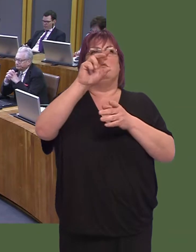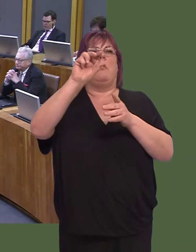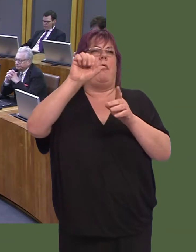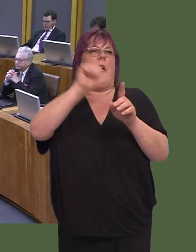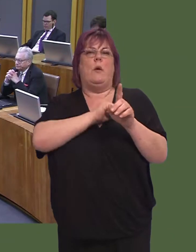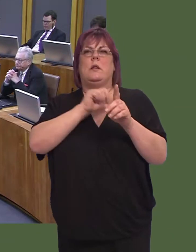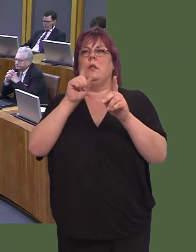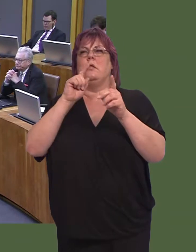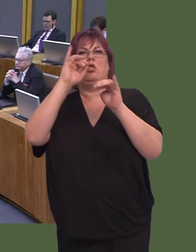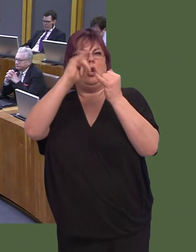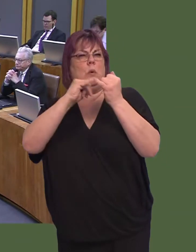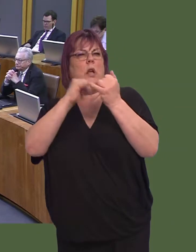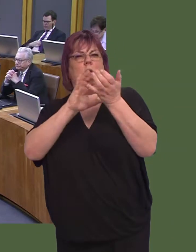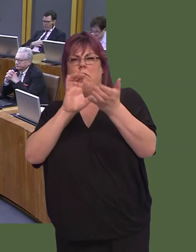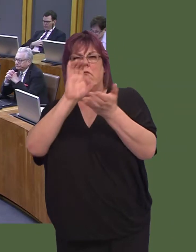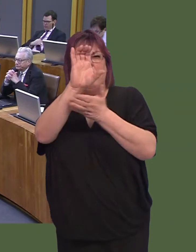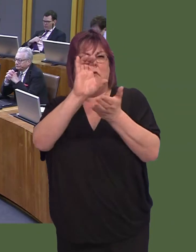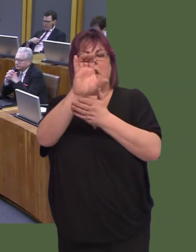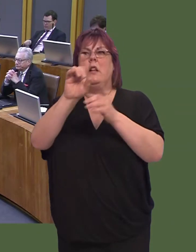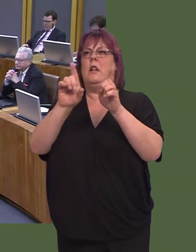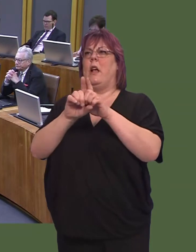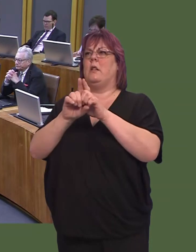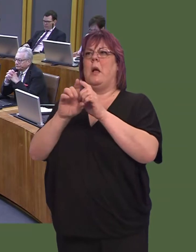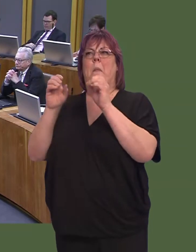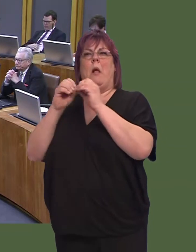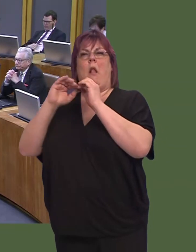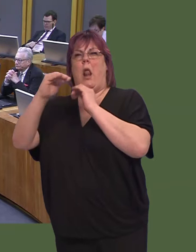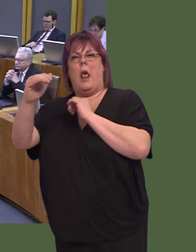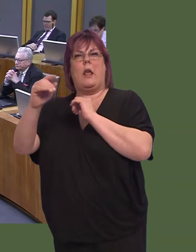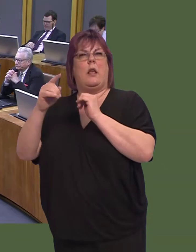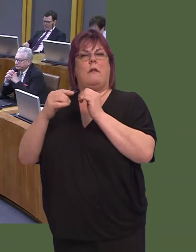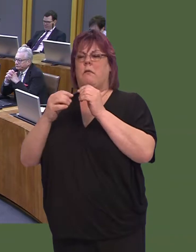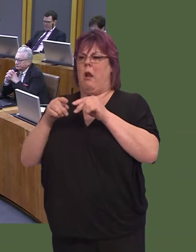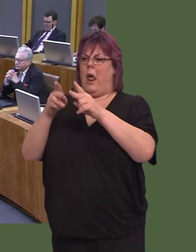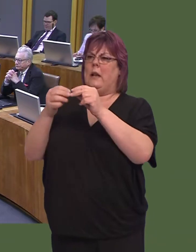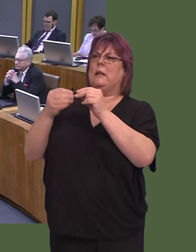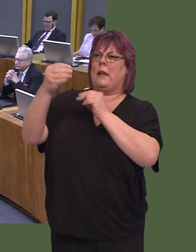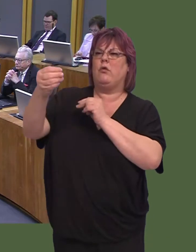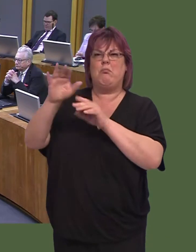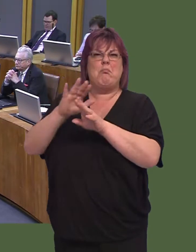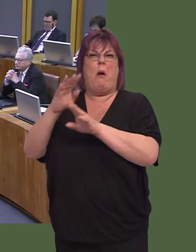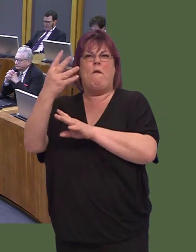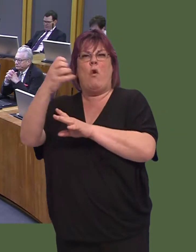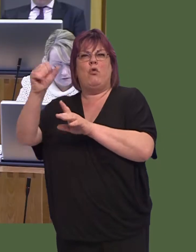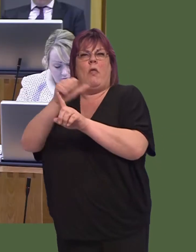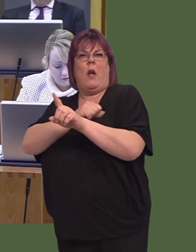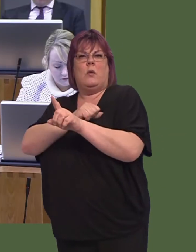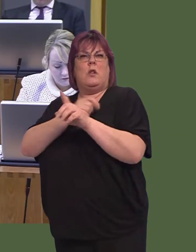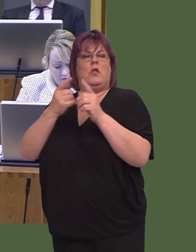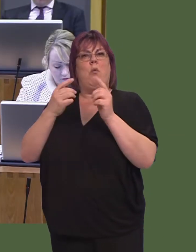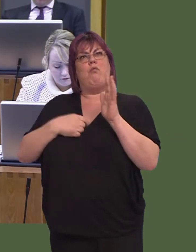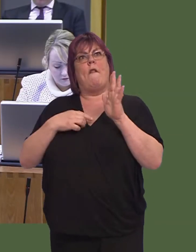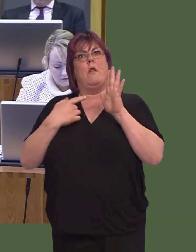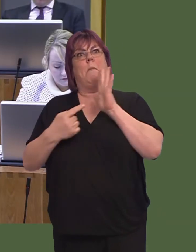Snowdon 300,000, the Llanberis Lake Railway 400,000 for a line extension. So we do understand how